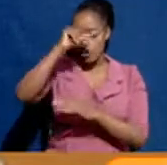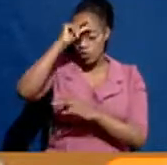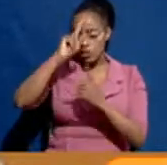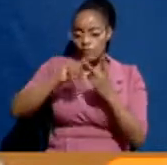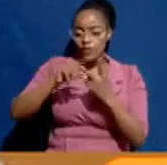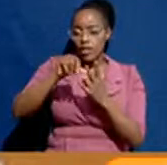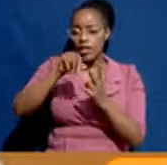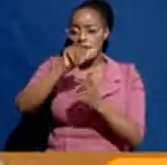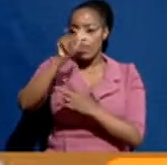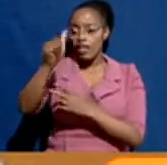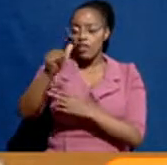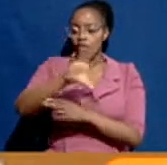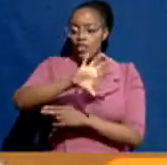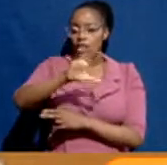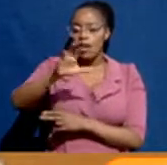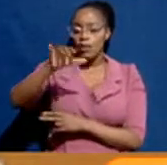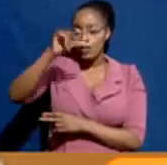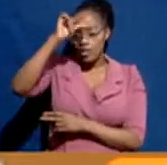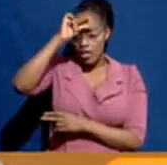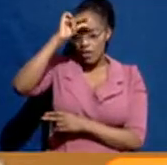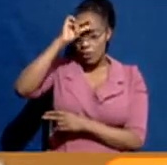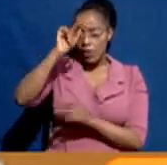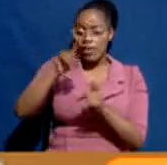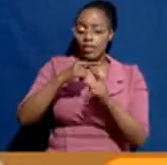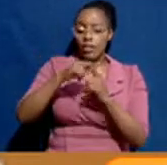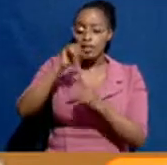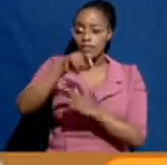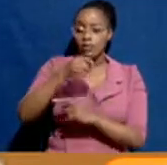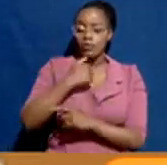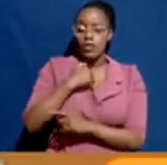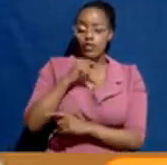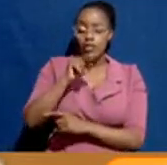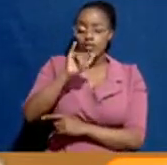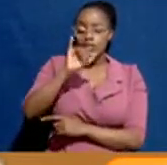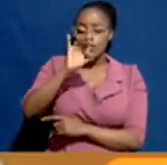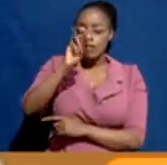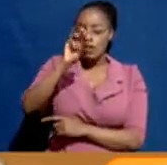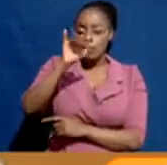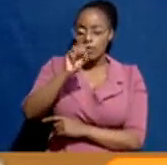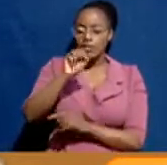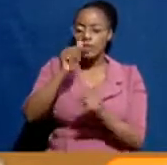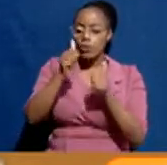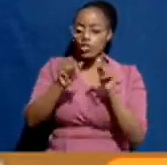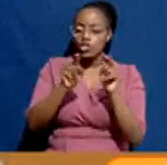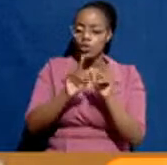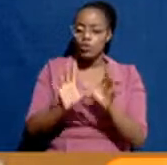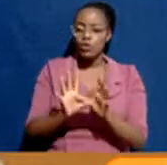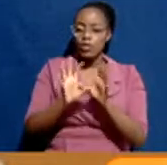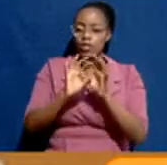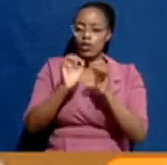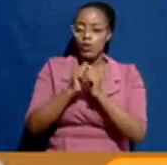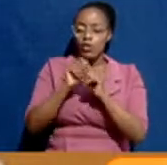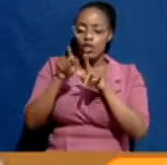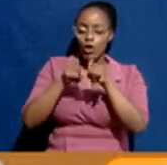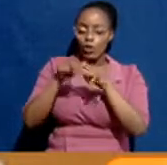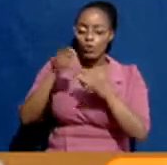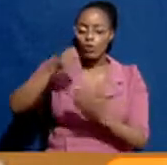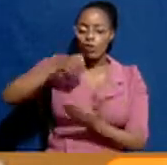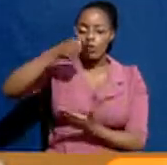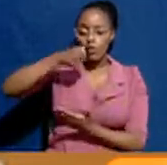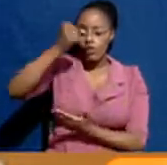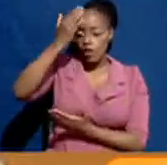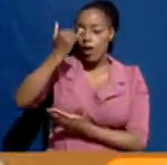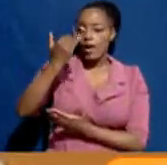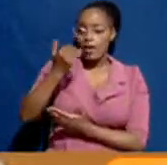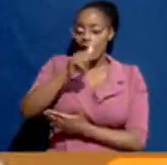other for the county government. Yeah. And we should have this IFMIS, which is also linked to the control of budget. Okay. Because